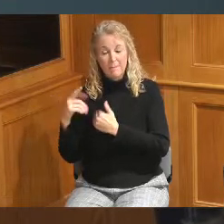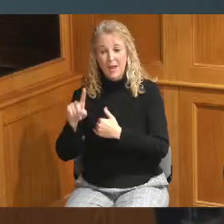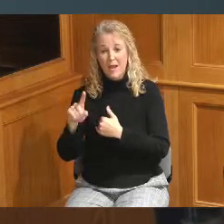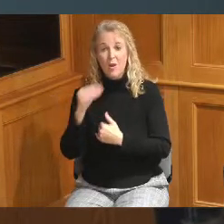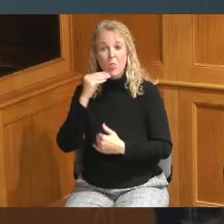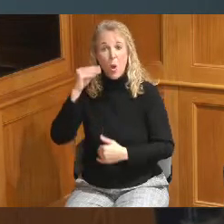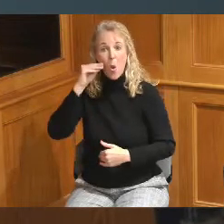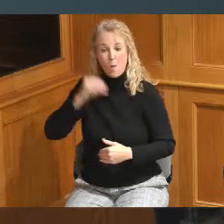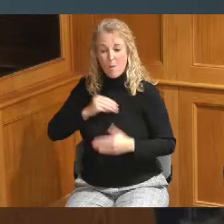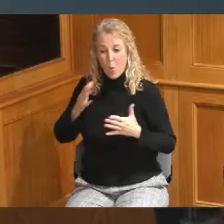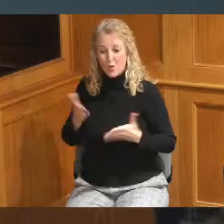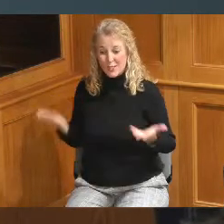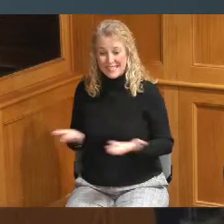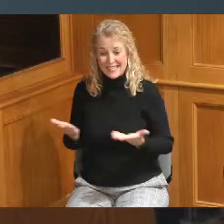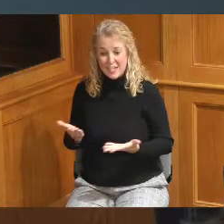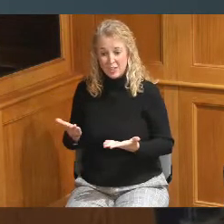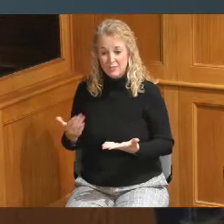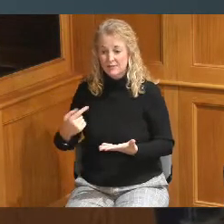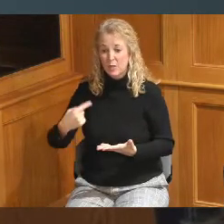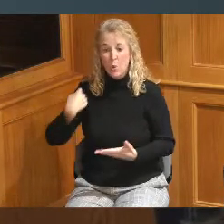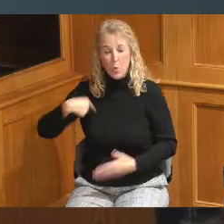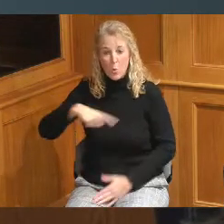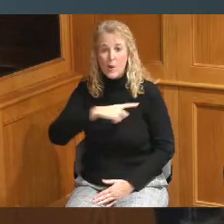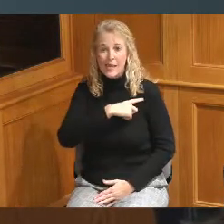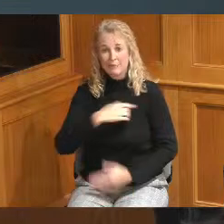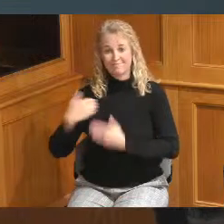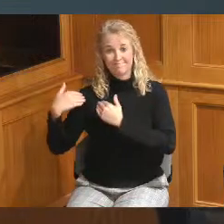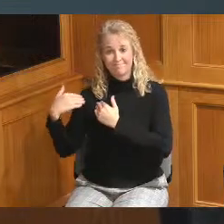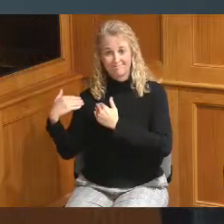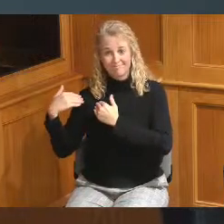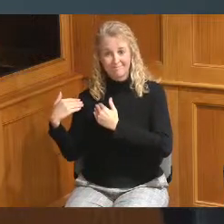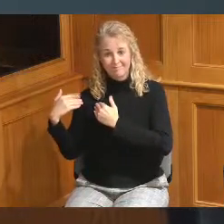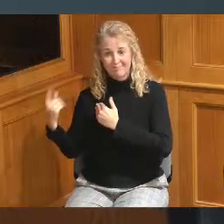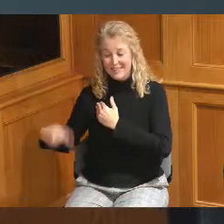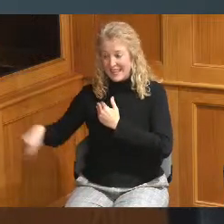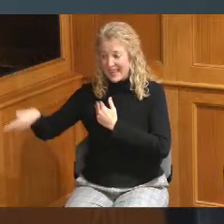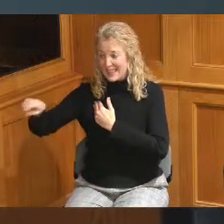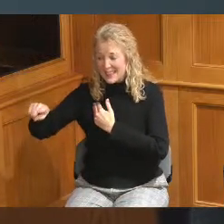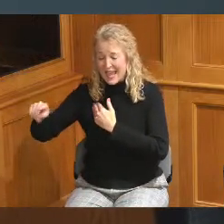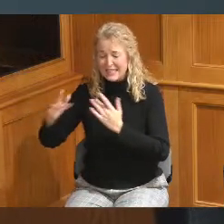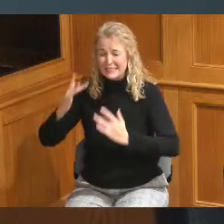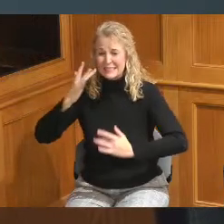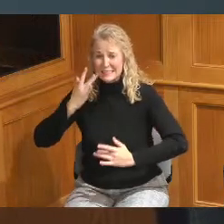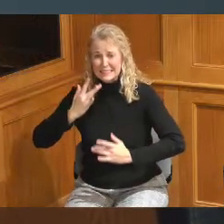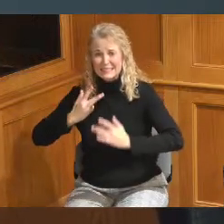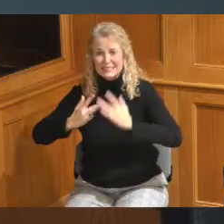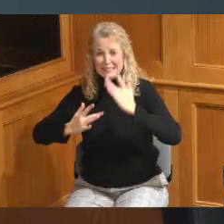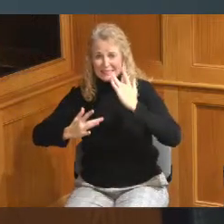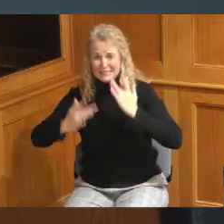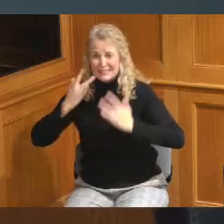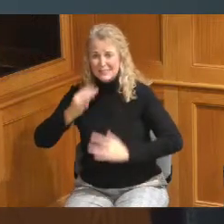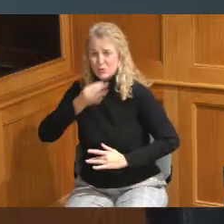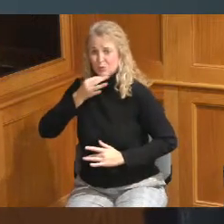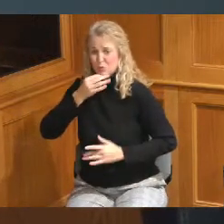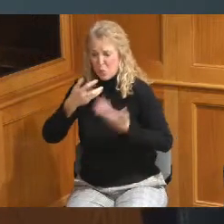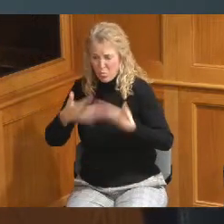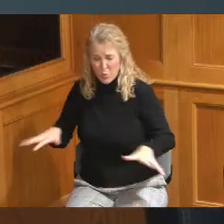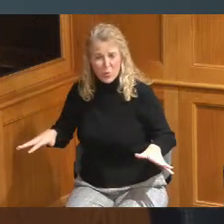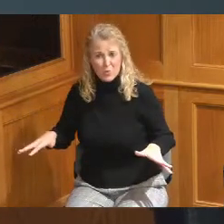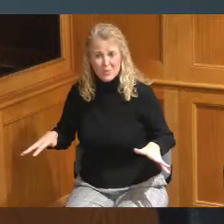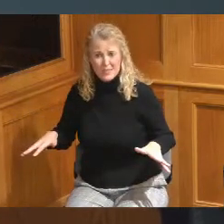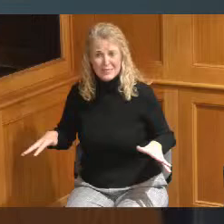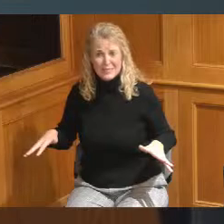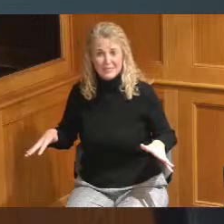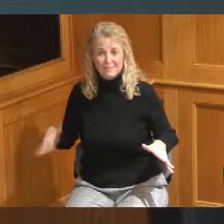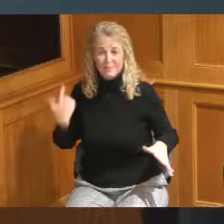of Hamilton County who are on the brink of losing everything.